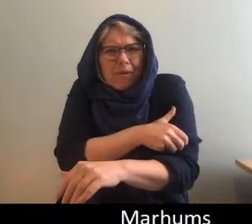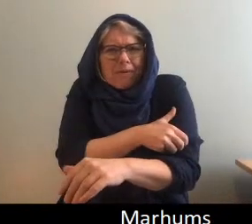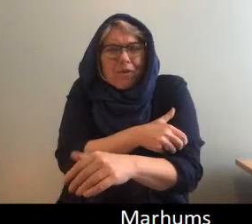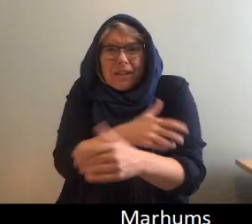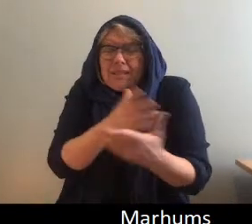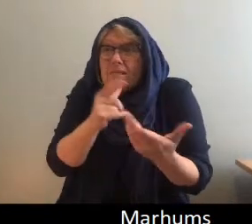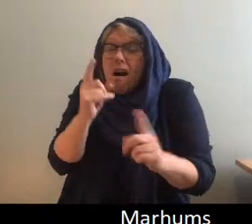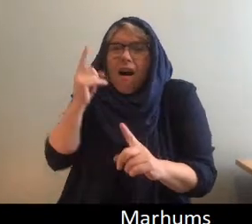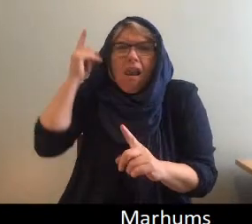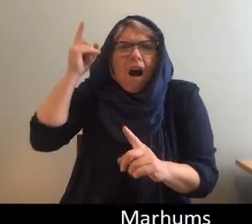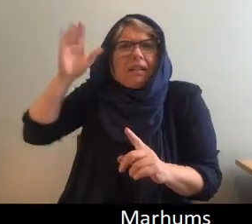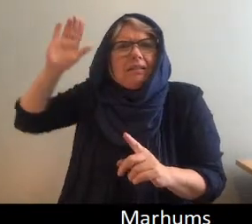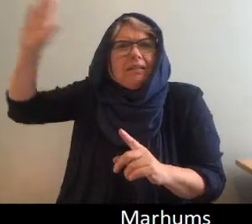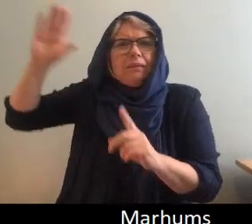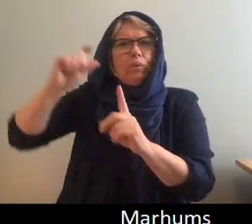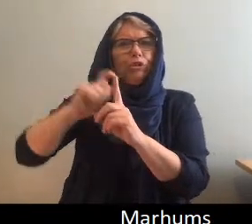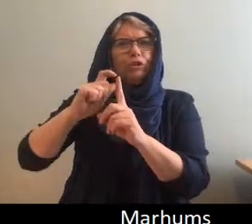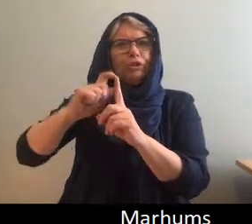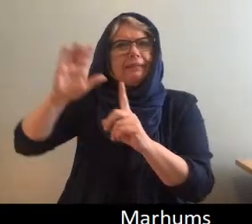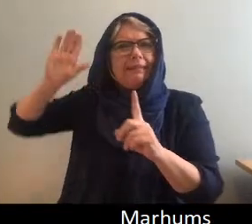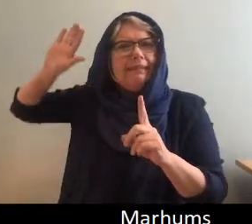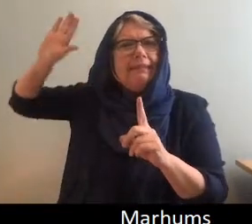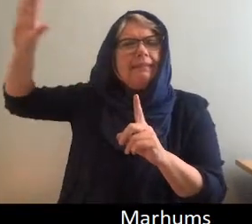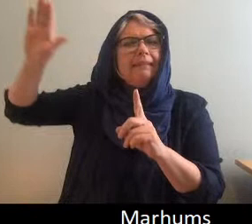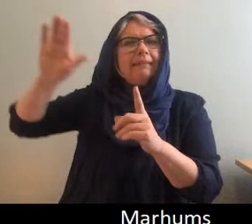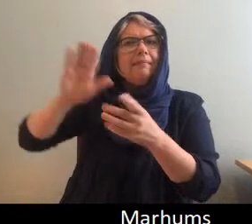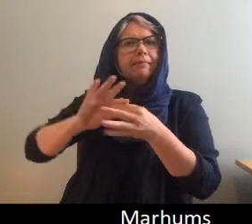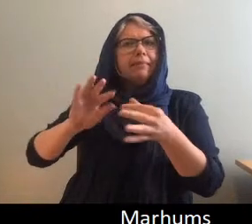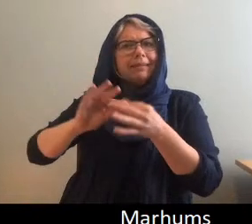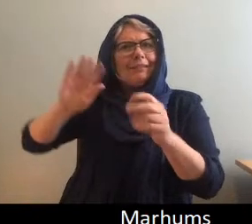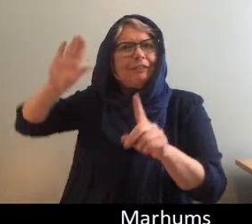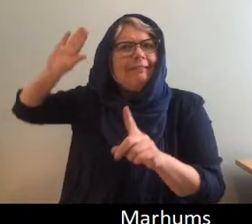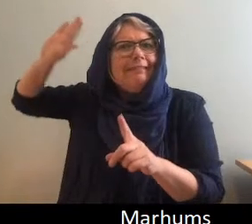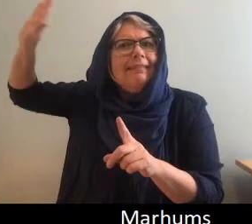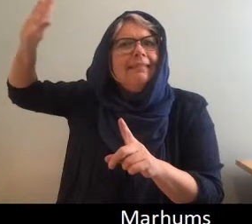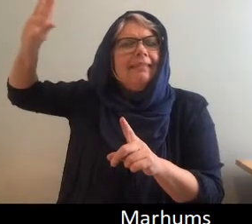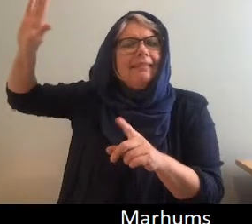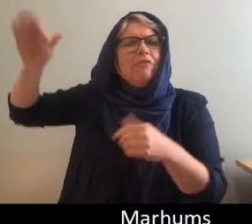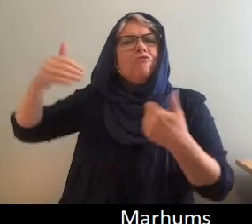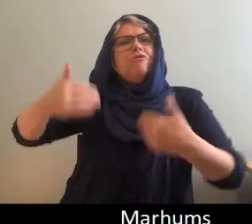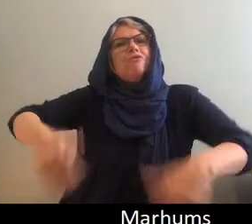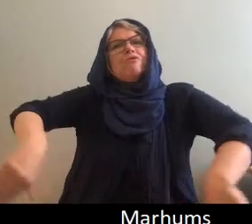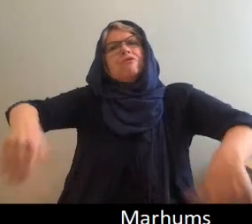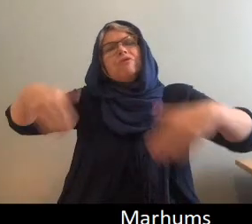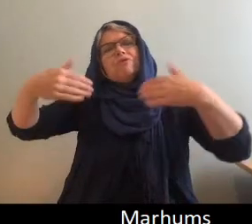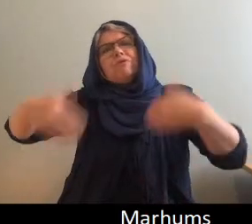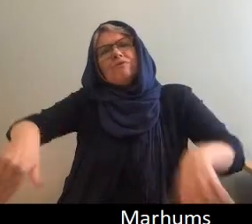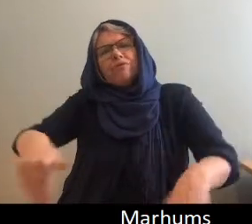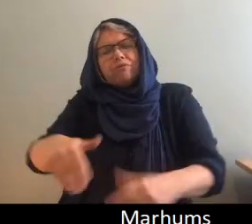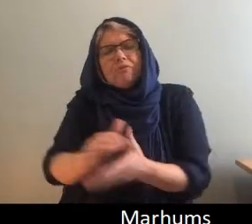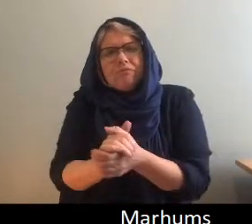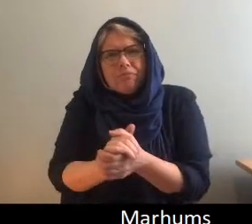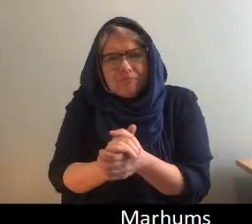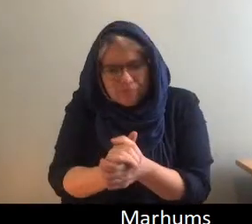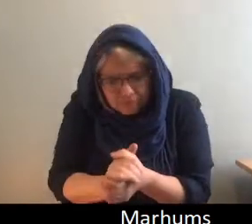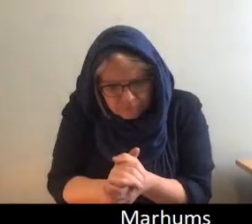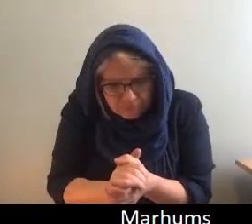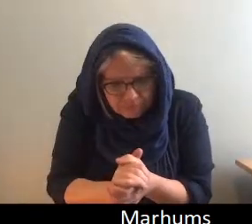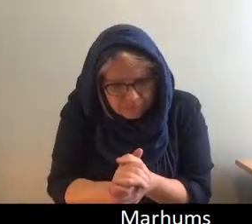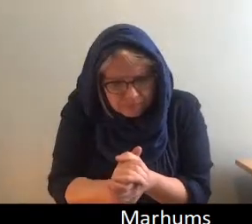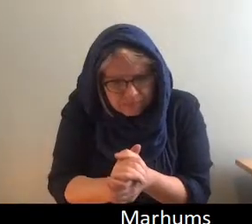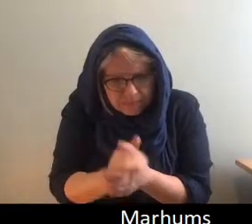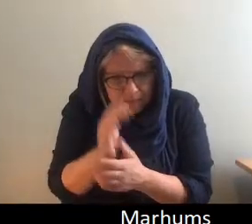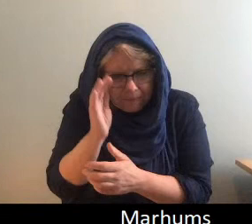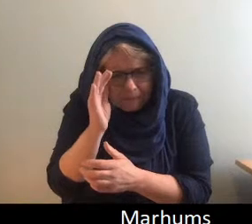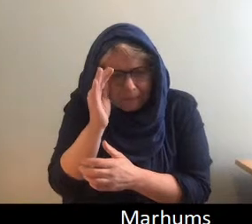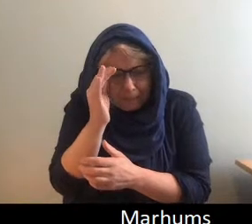history, we see that the Quran came down in chapters, in verses, step by step, little by little, verse